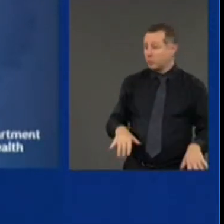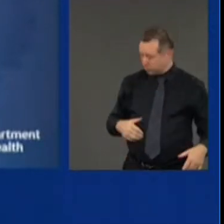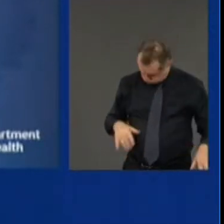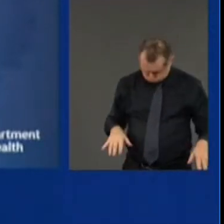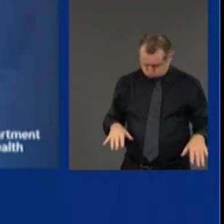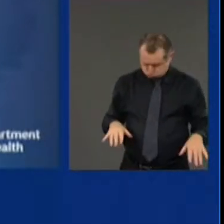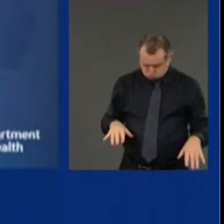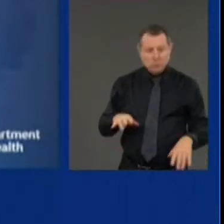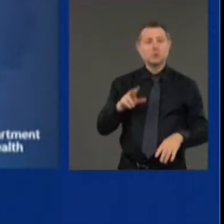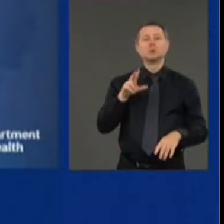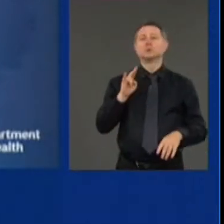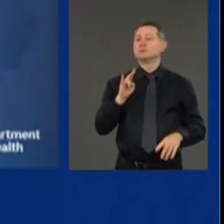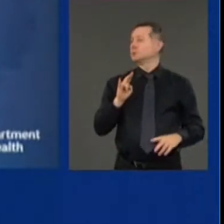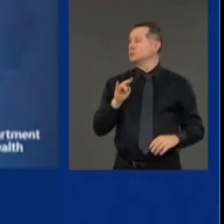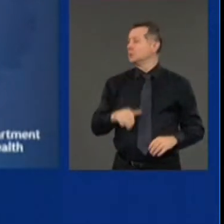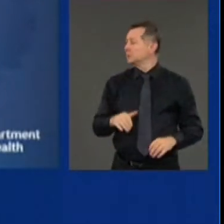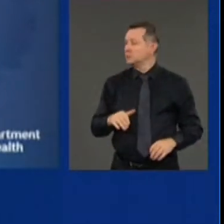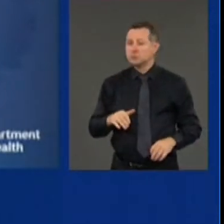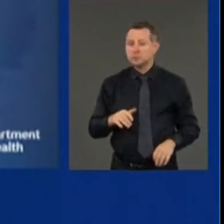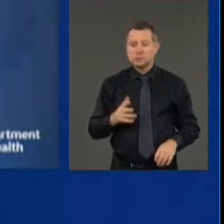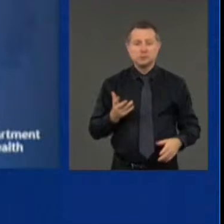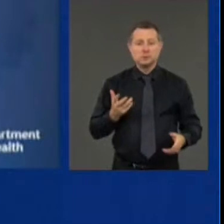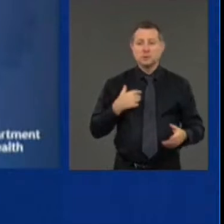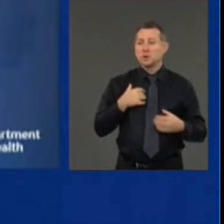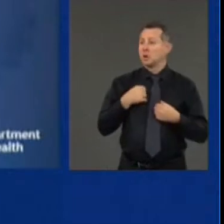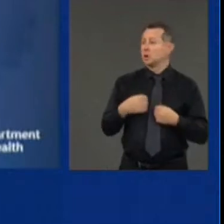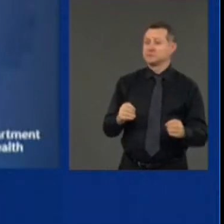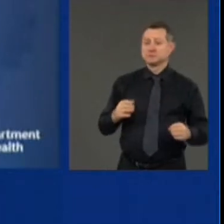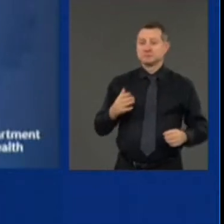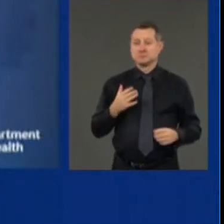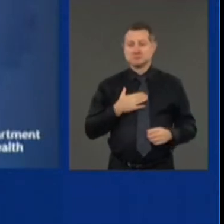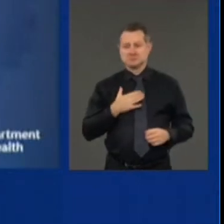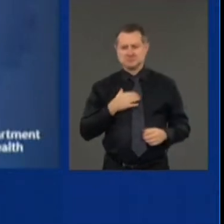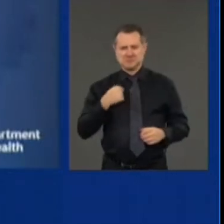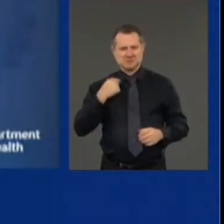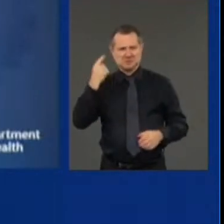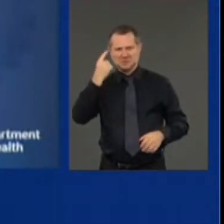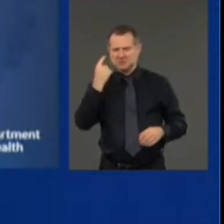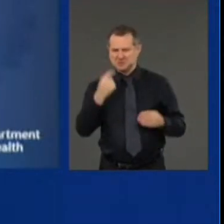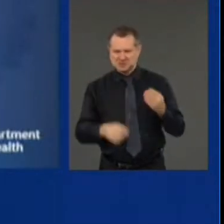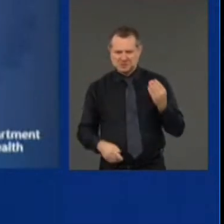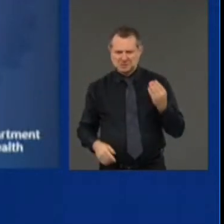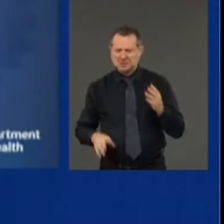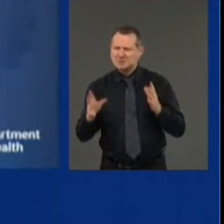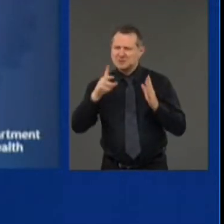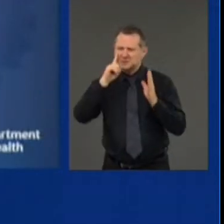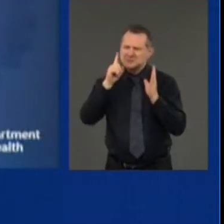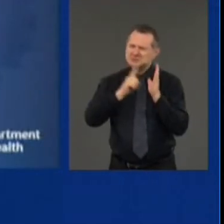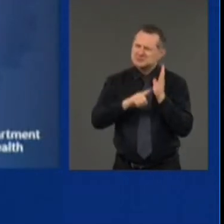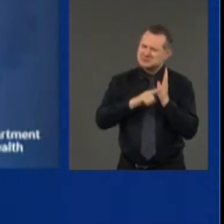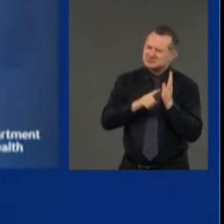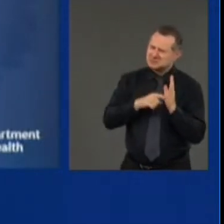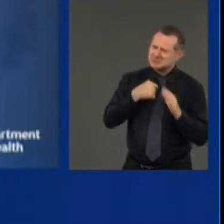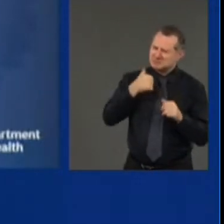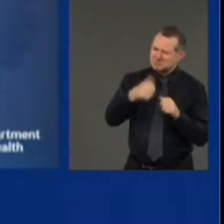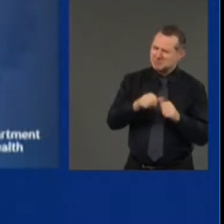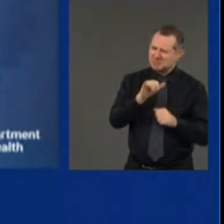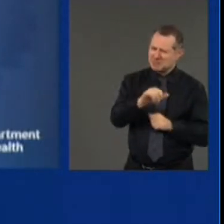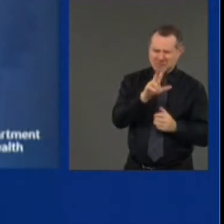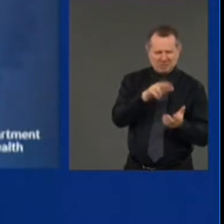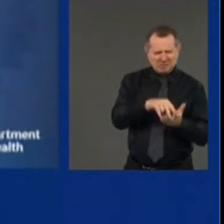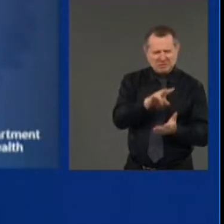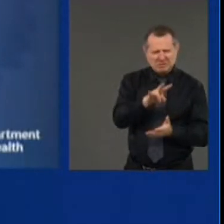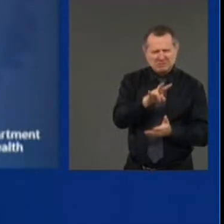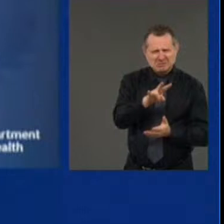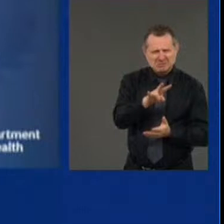holding a granola bar, looking down at a textbook of medicine by Harrison's, reading something on immunology. I so vividly remember that moment because 37,000